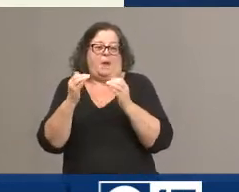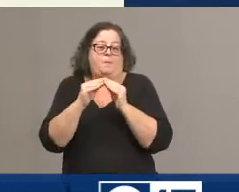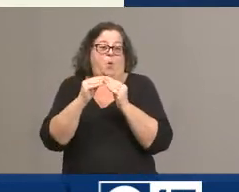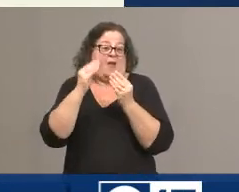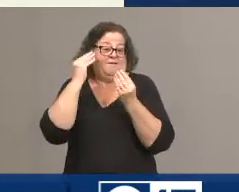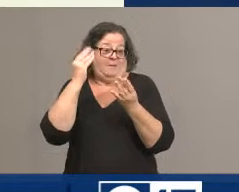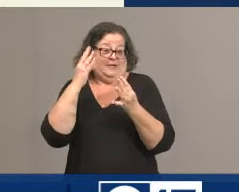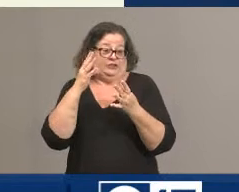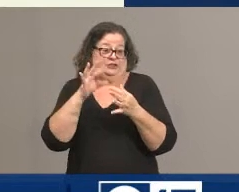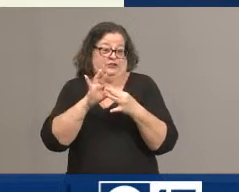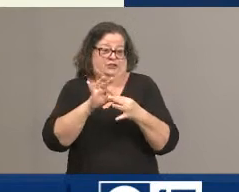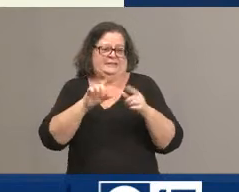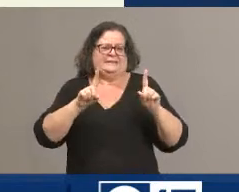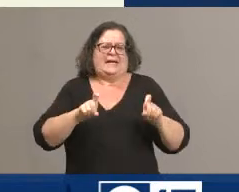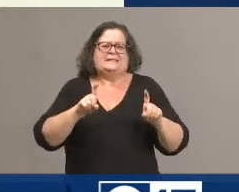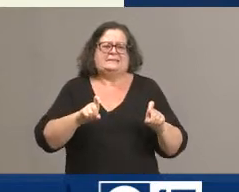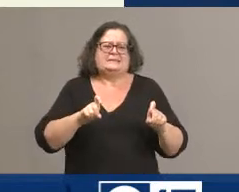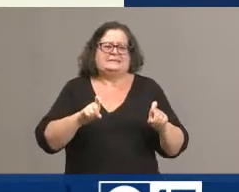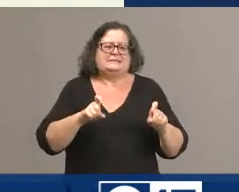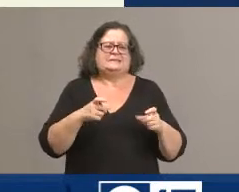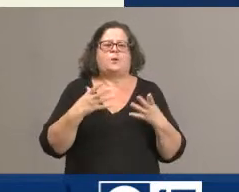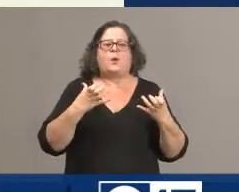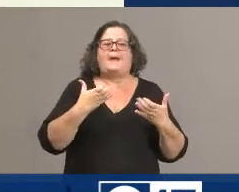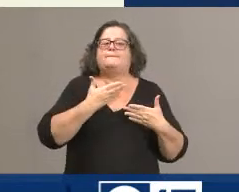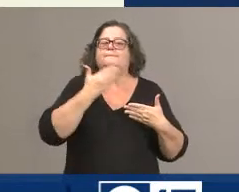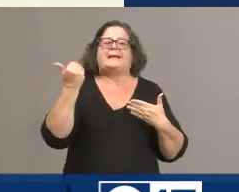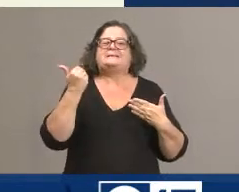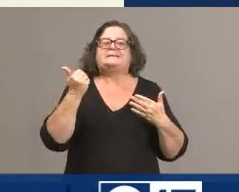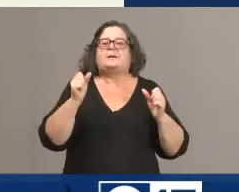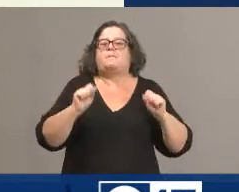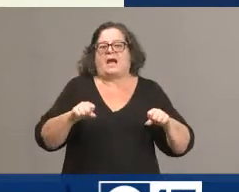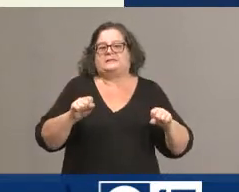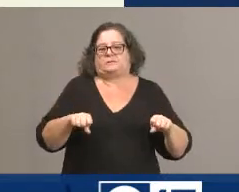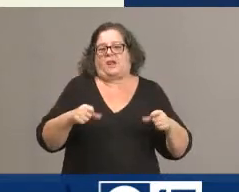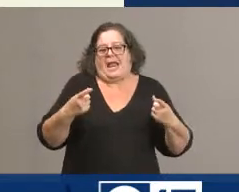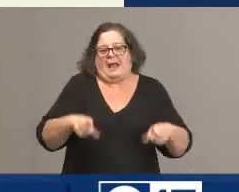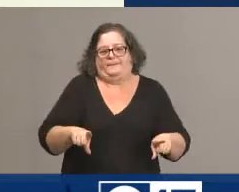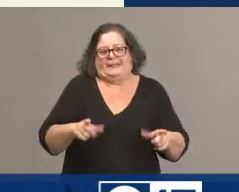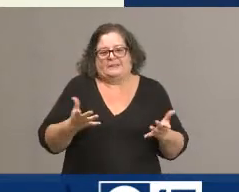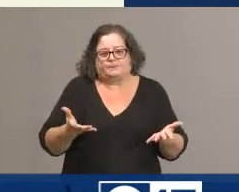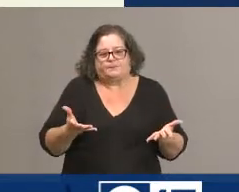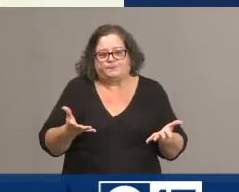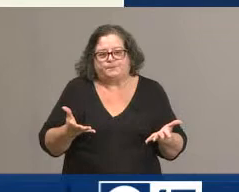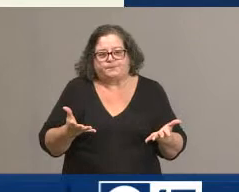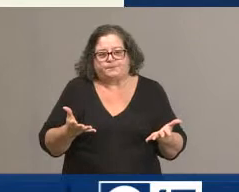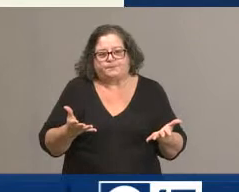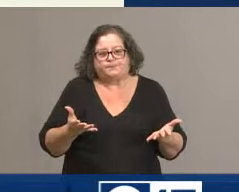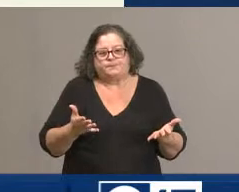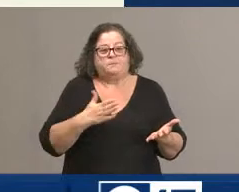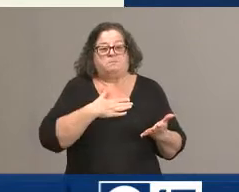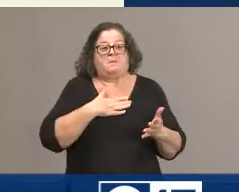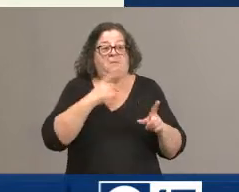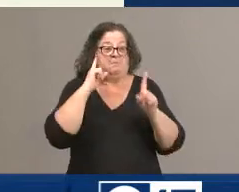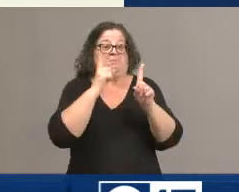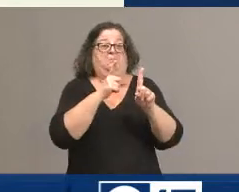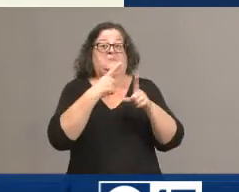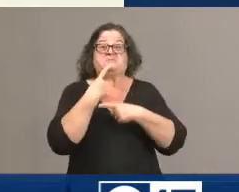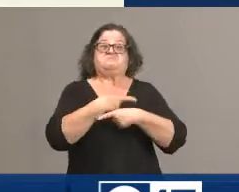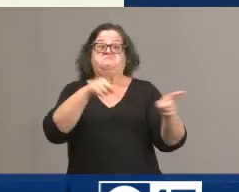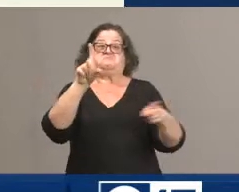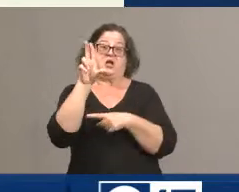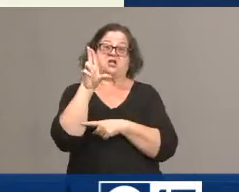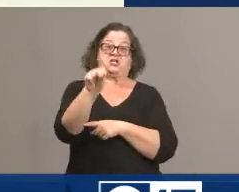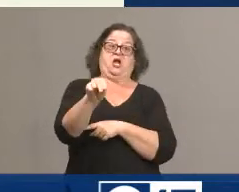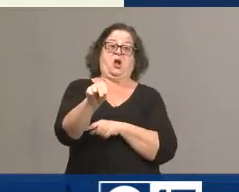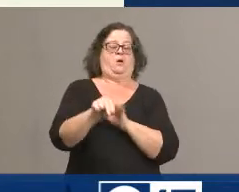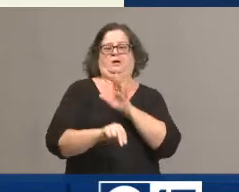The objective here isn't to tell people no or you're not allowed. It's to turn